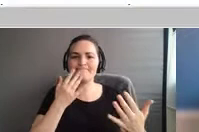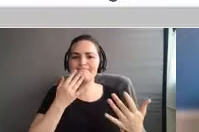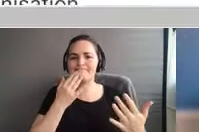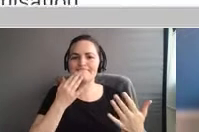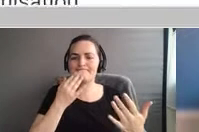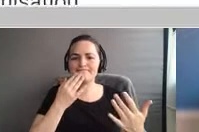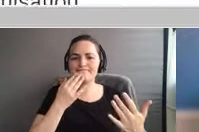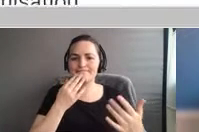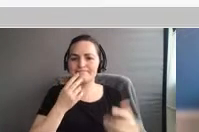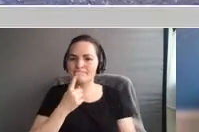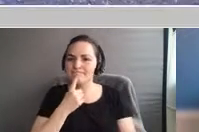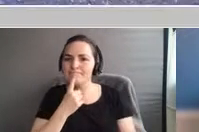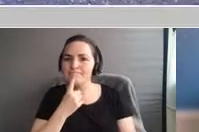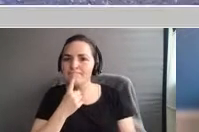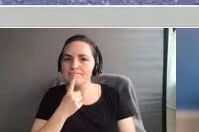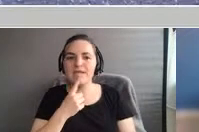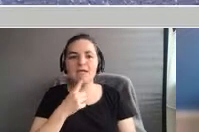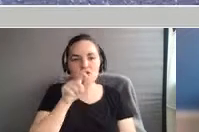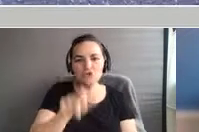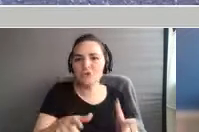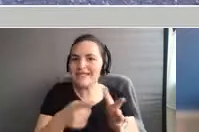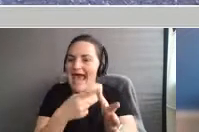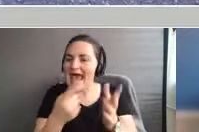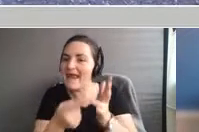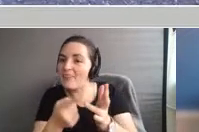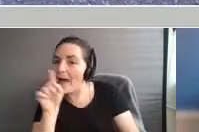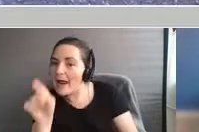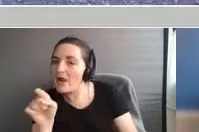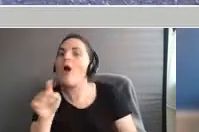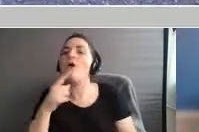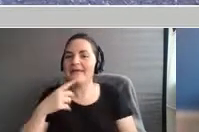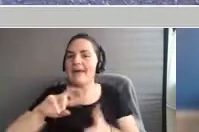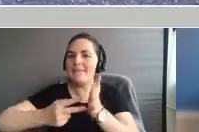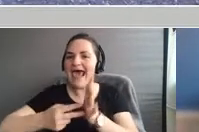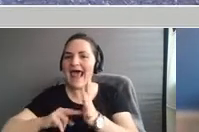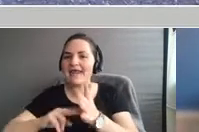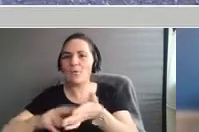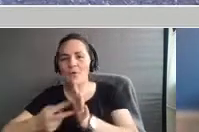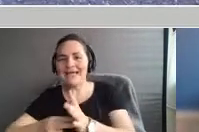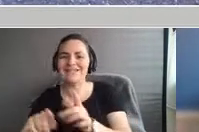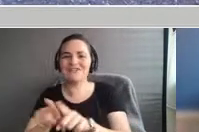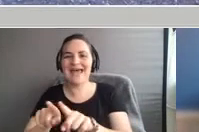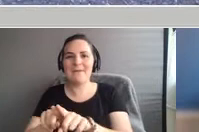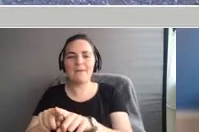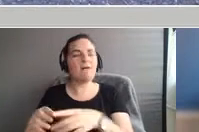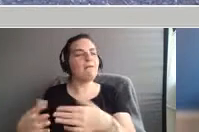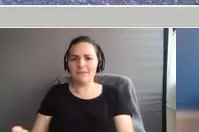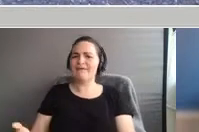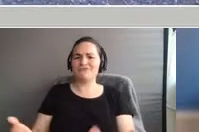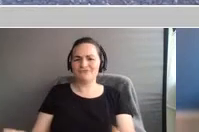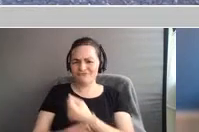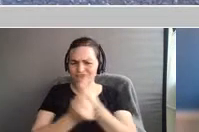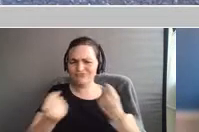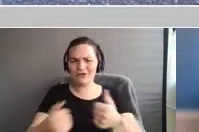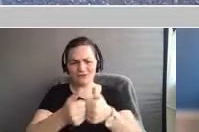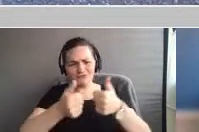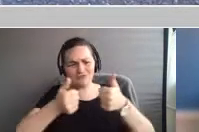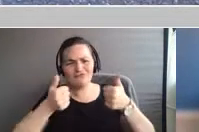I've got student A again here, over here, planning and organisation. Planning and organisation come across really strongly. Student